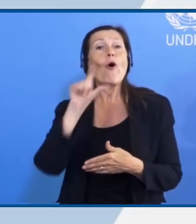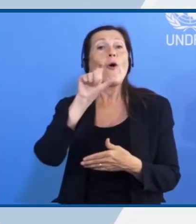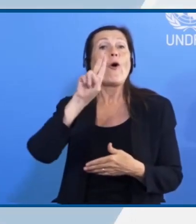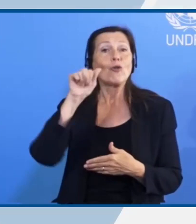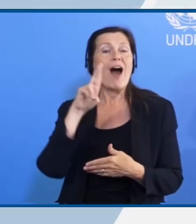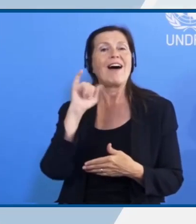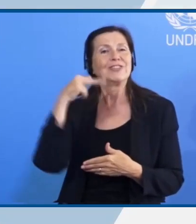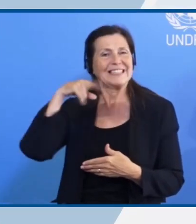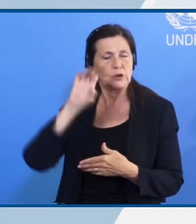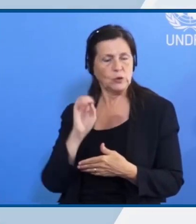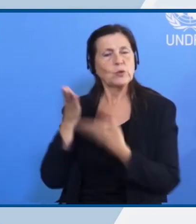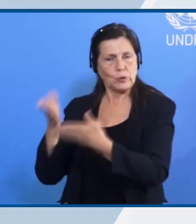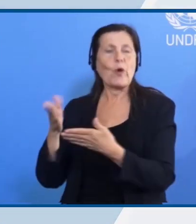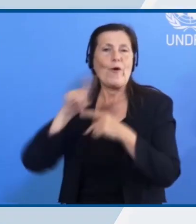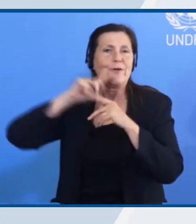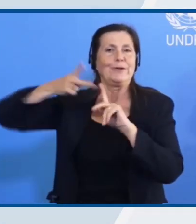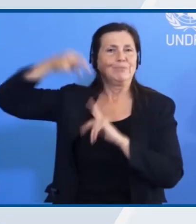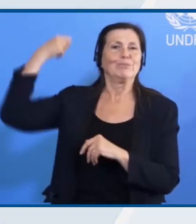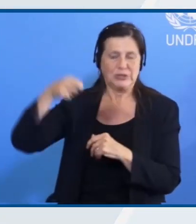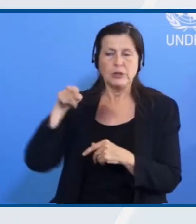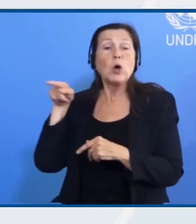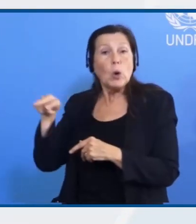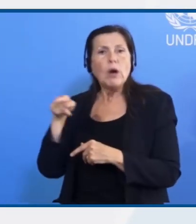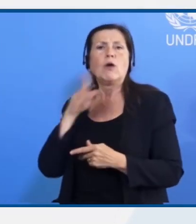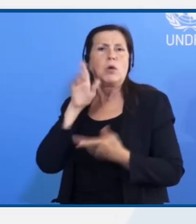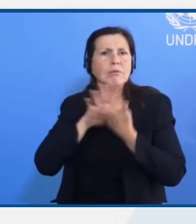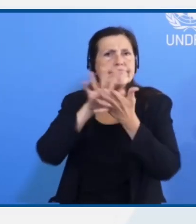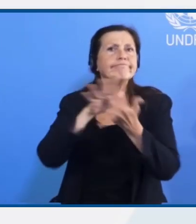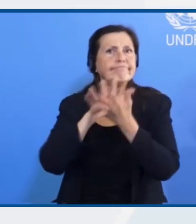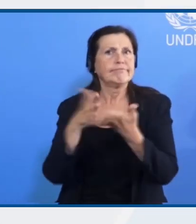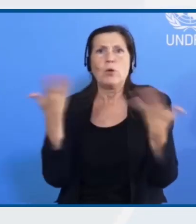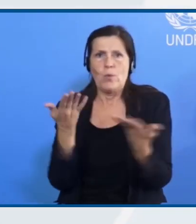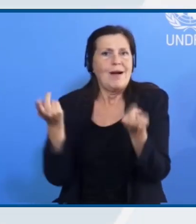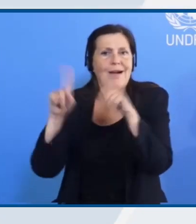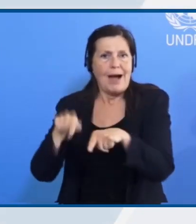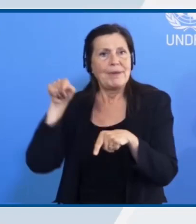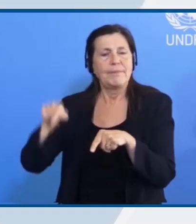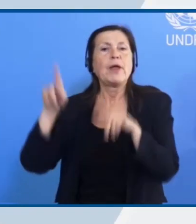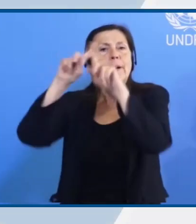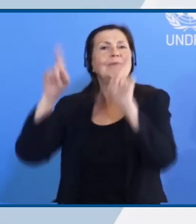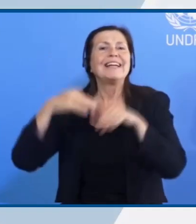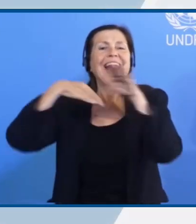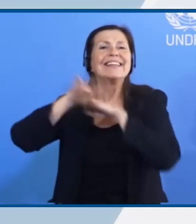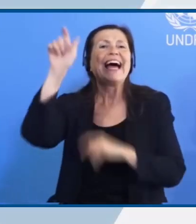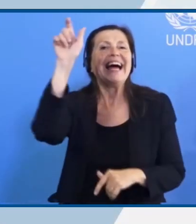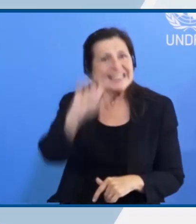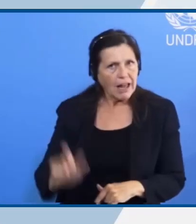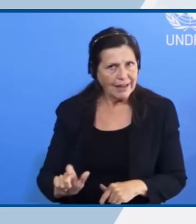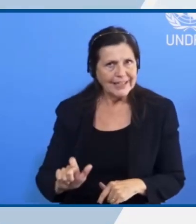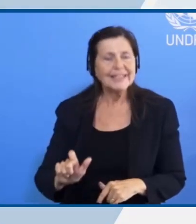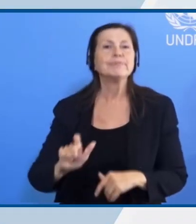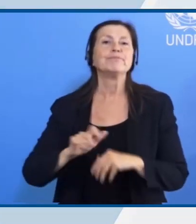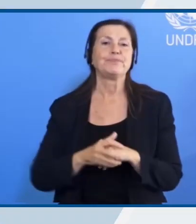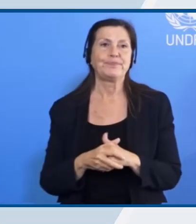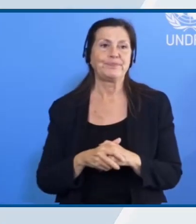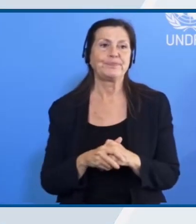statement from him, and you will see that he will share very interesting things of what is happening in that province in Italy. So, video in, please.